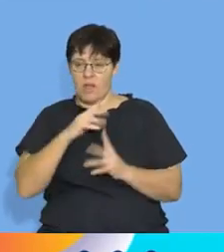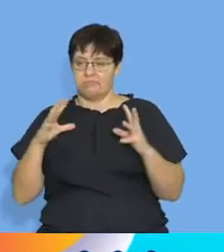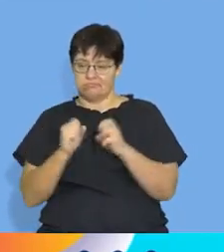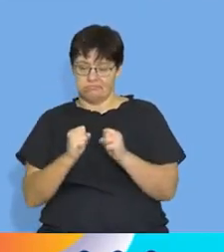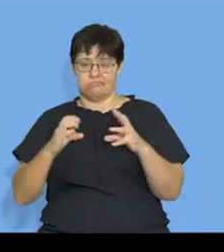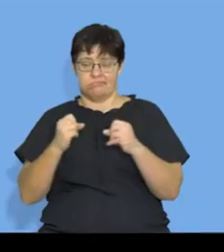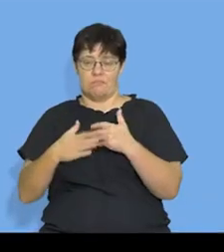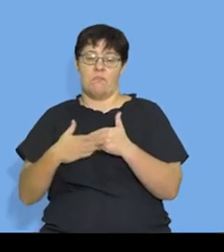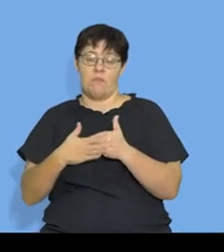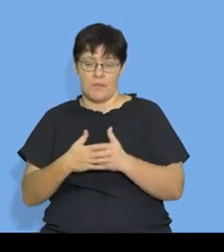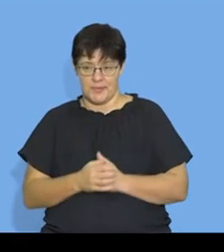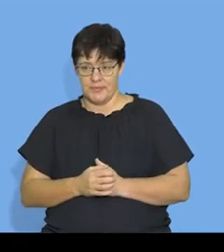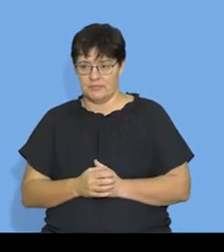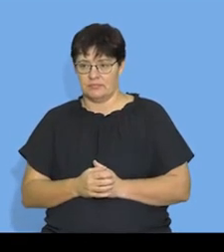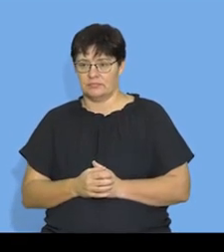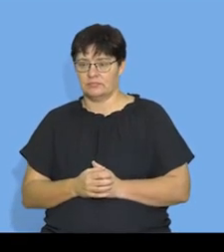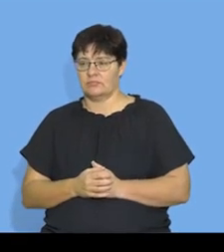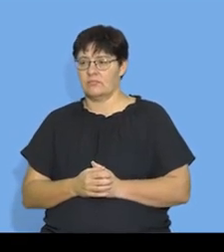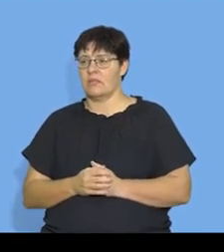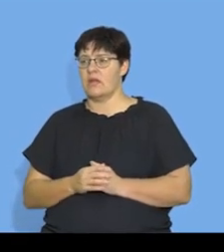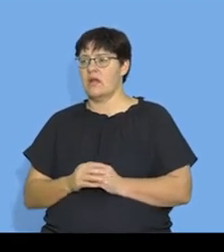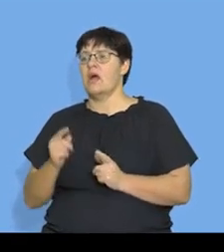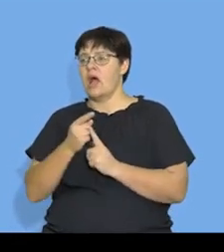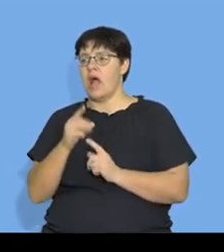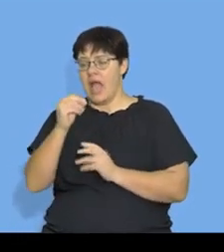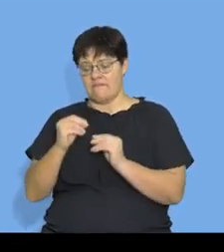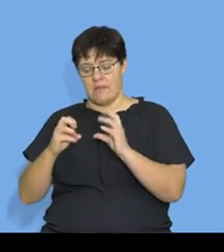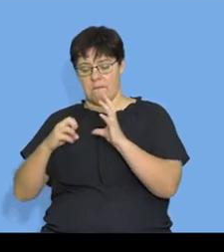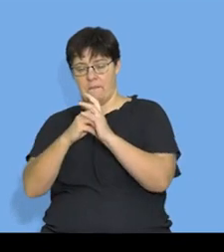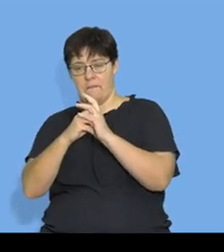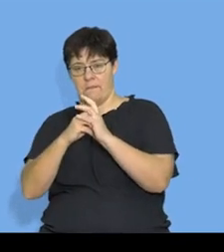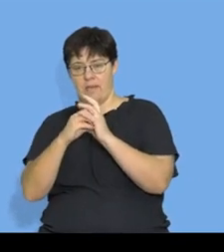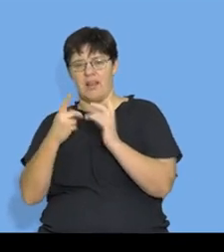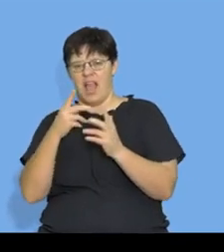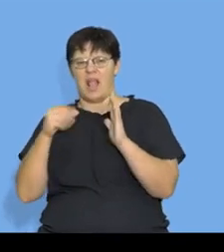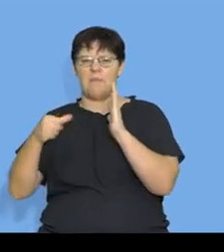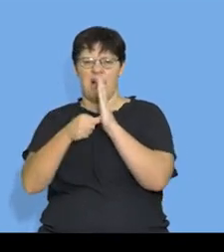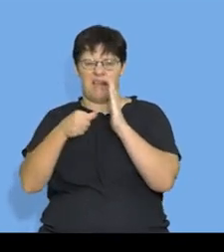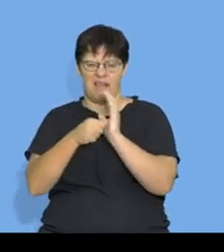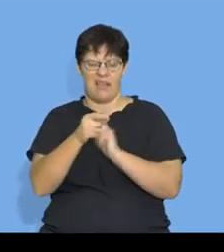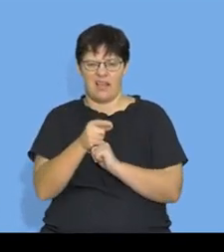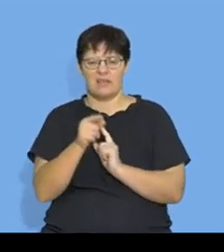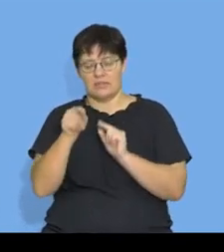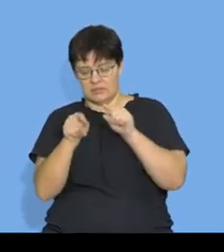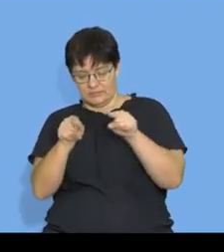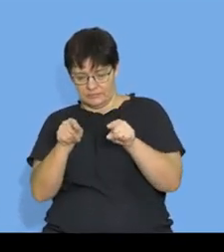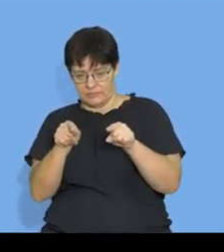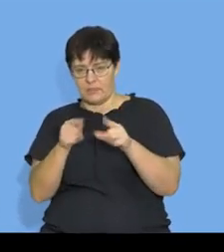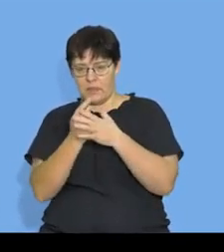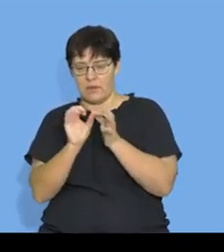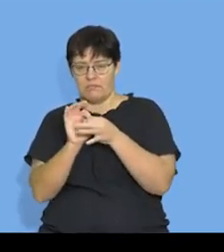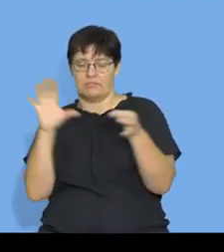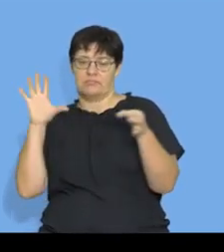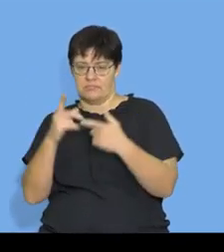uterine muscles. There is a plug in the uterus between the uterus and the cervix